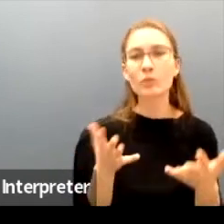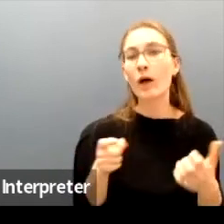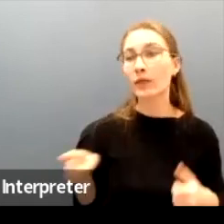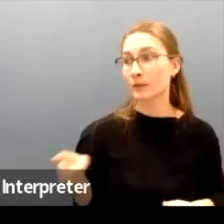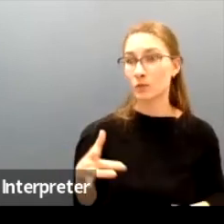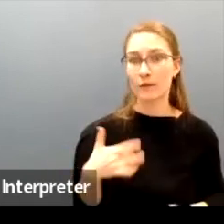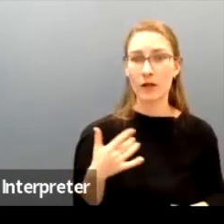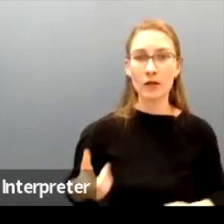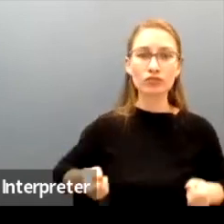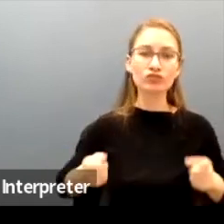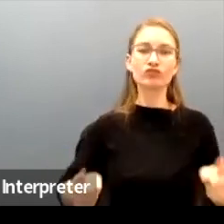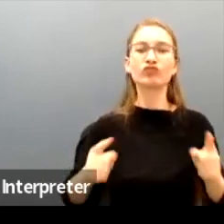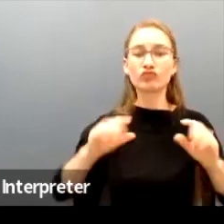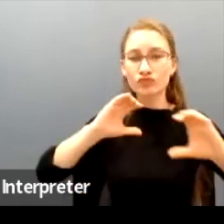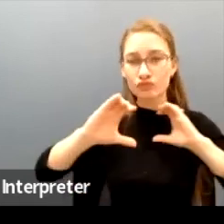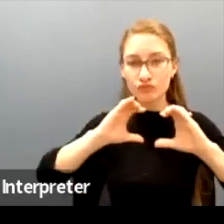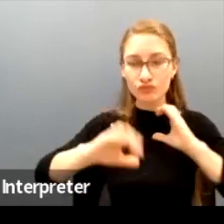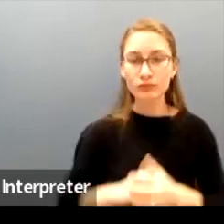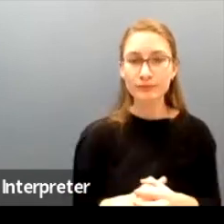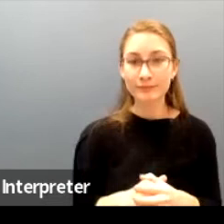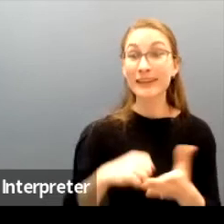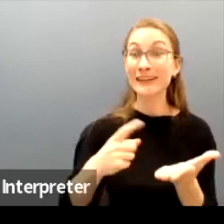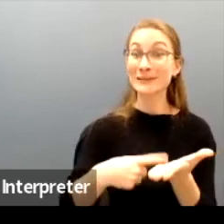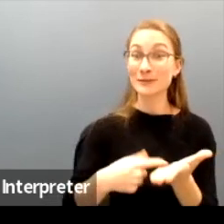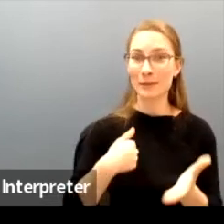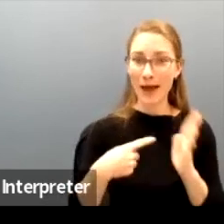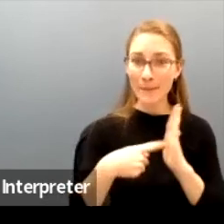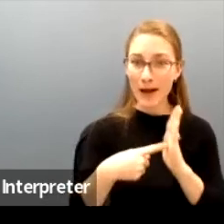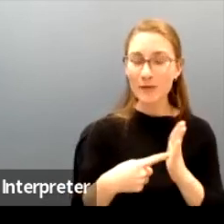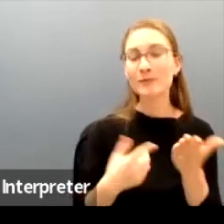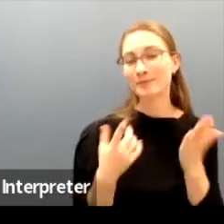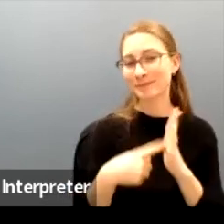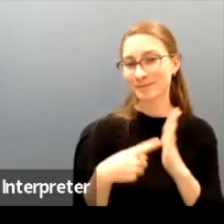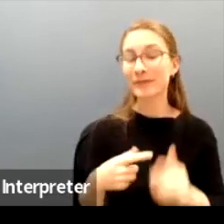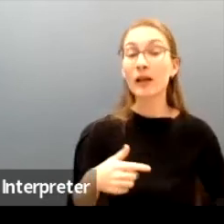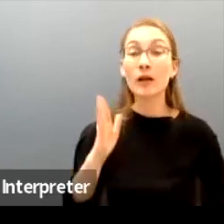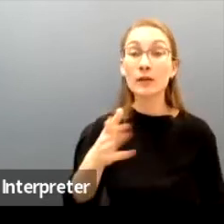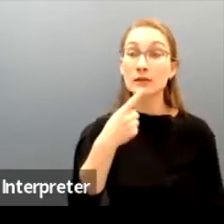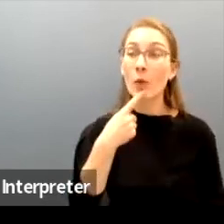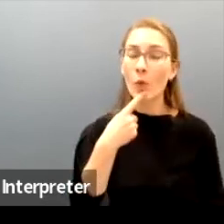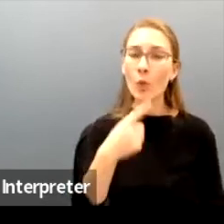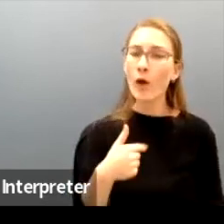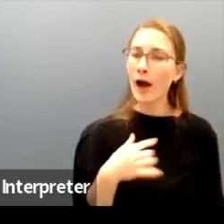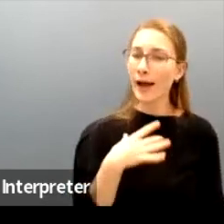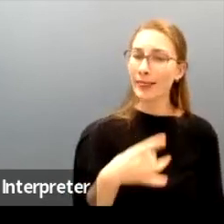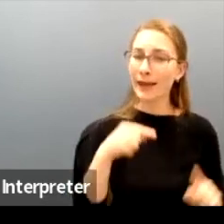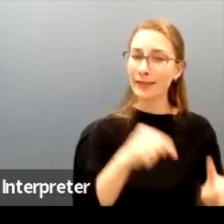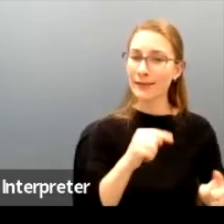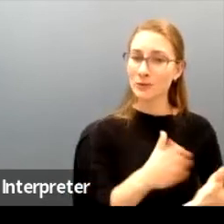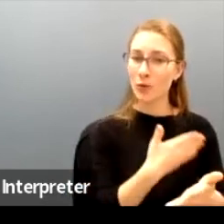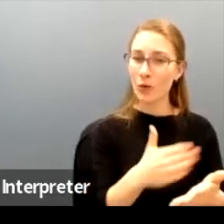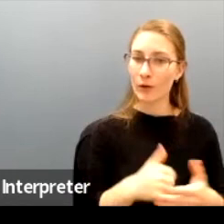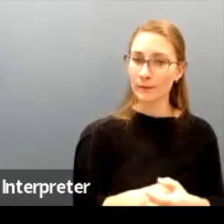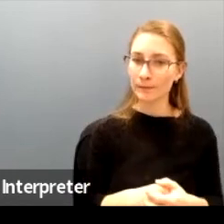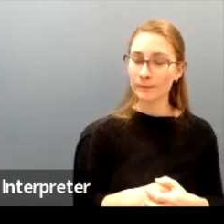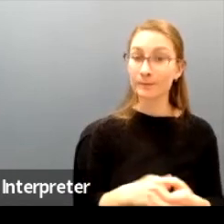wanted to. So maybe I modeled it a couple of times, like, yeah, I like this. I like this song. And then I'm waiting. Maybe they want to comment on that. They like the